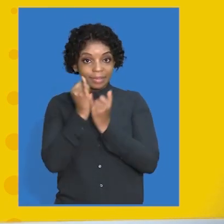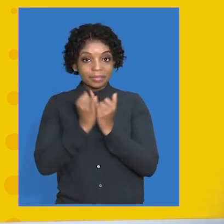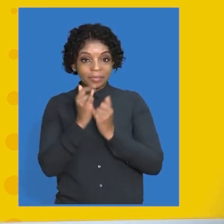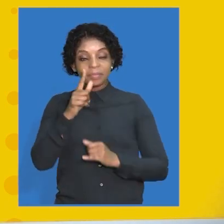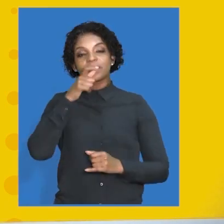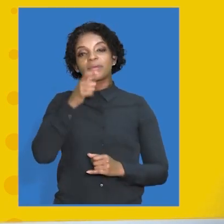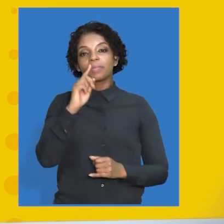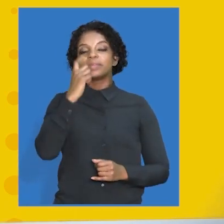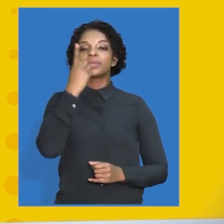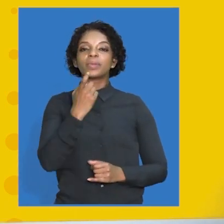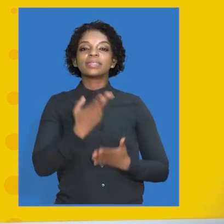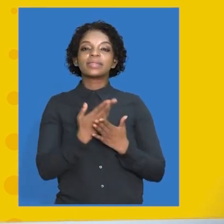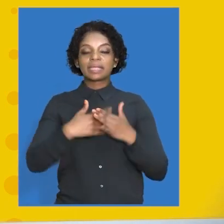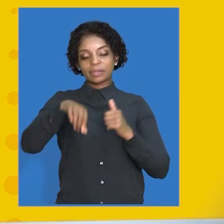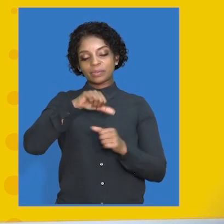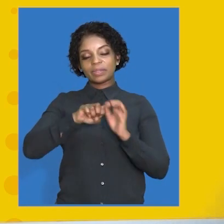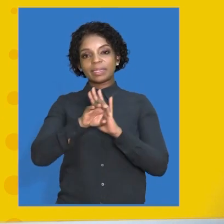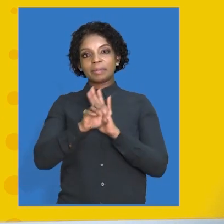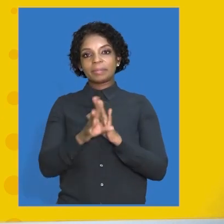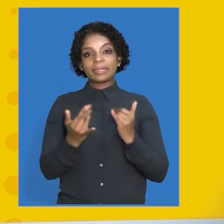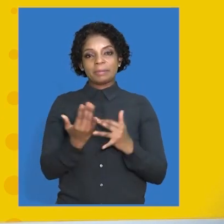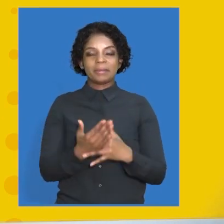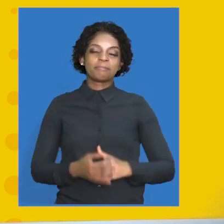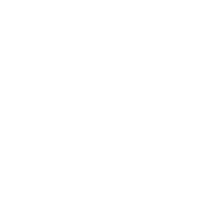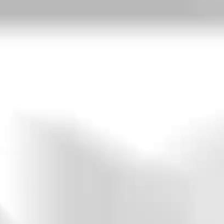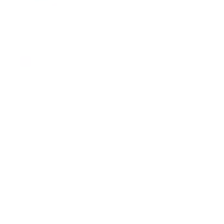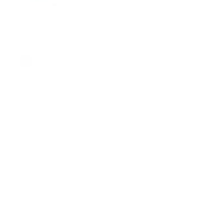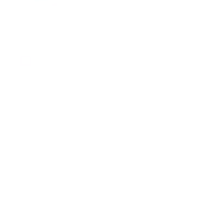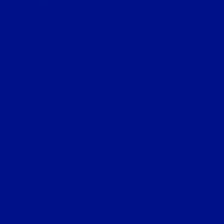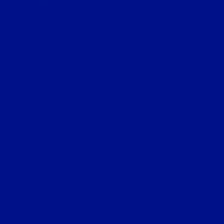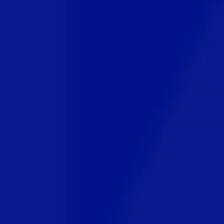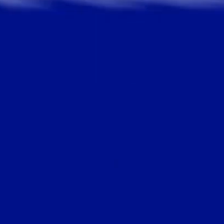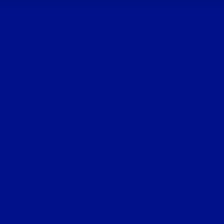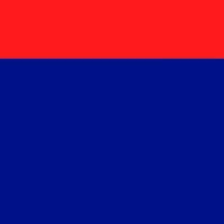comments on all our social media platforms, and we'll see you straight after this.